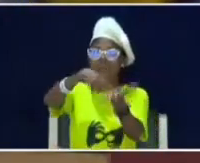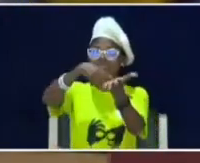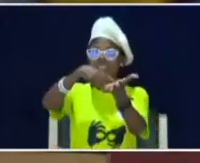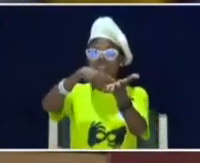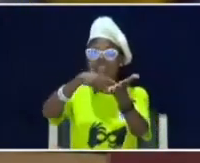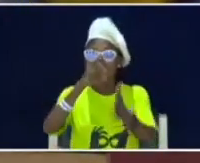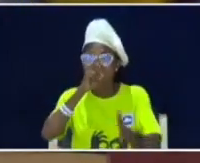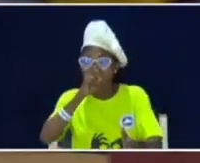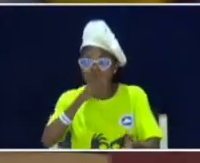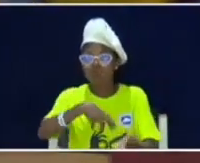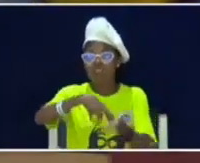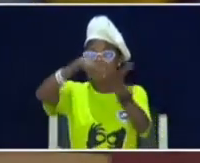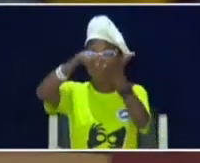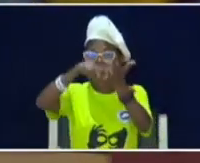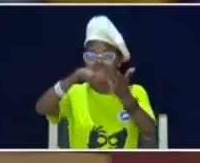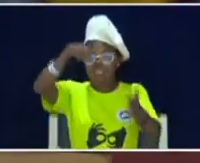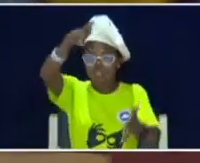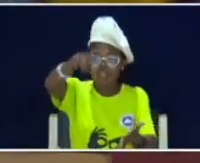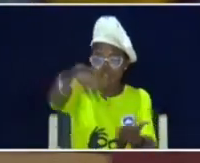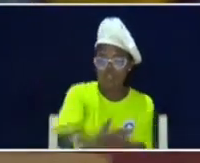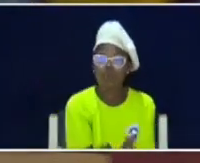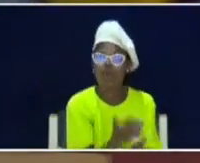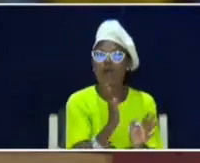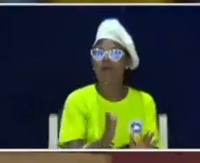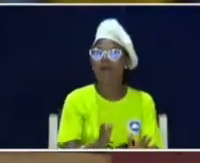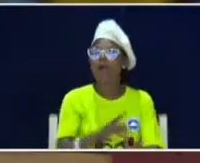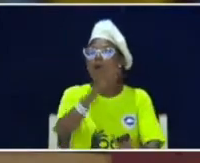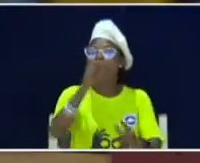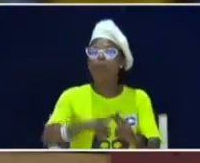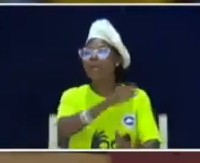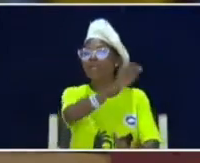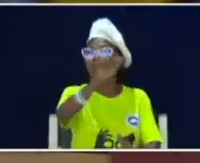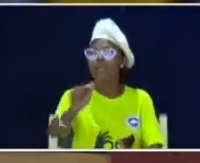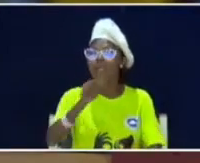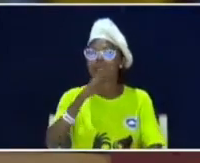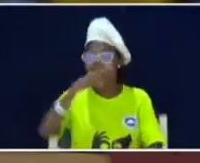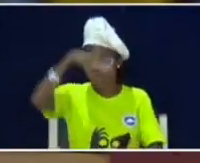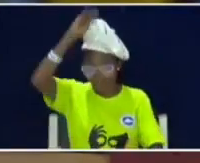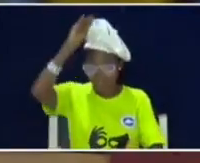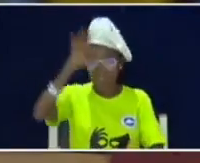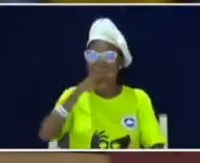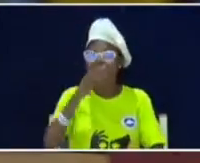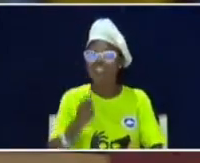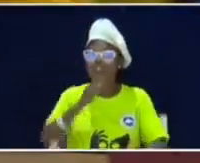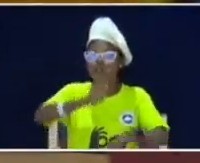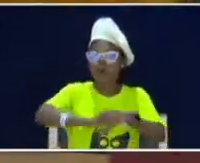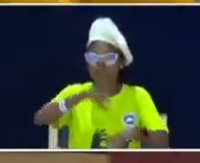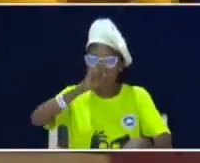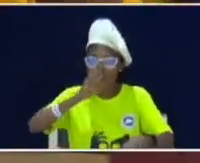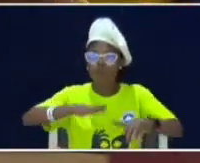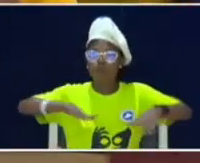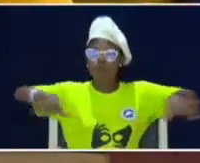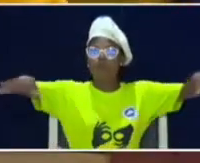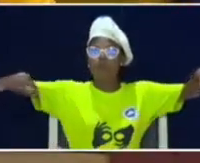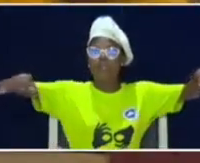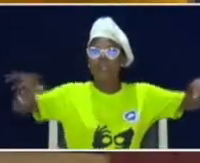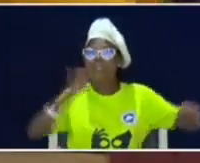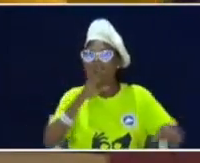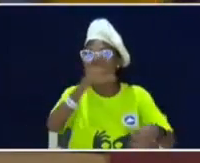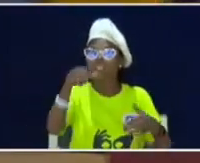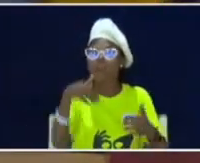Eagle signifies renewal. So when a man is on eagle's wing, it means the